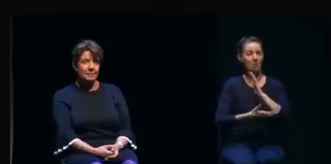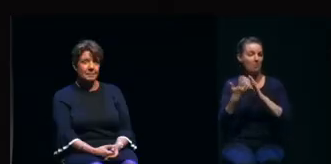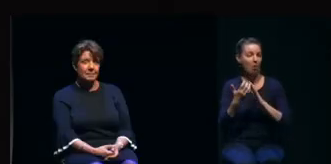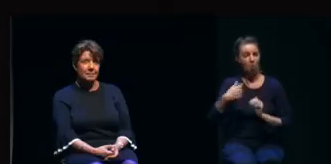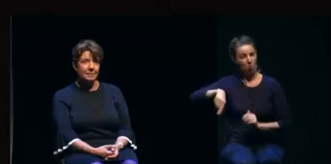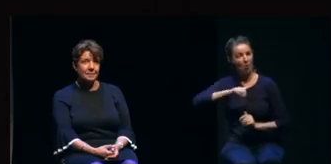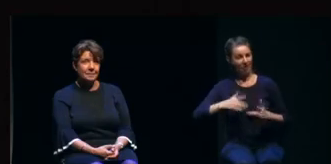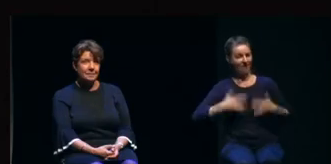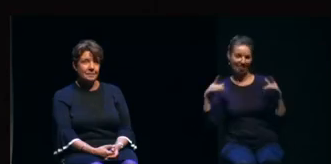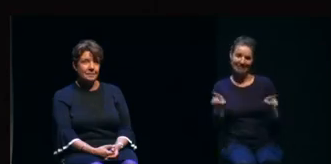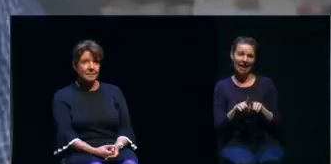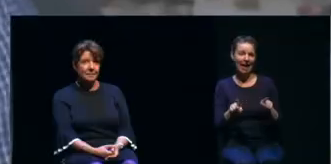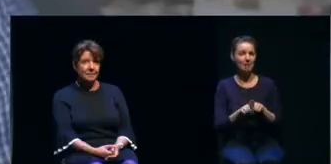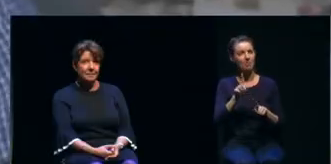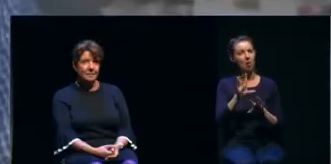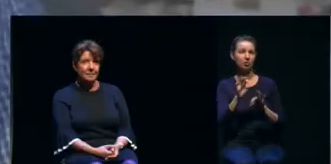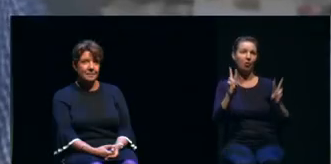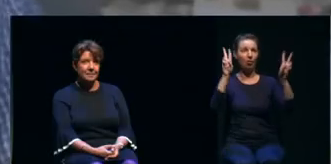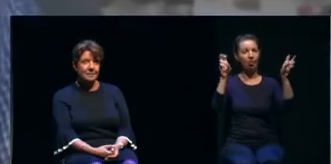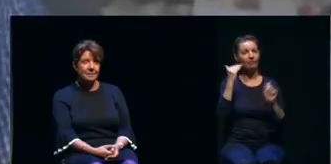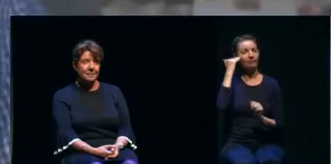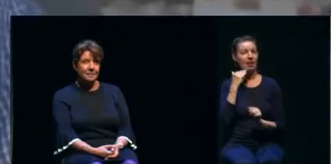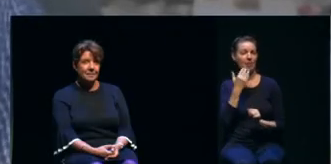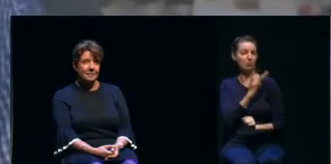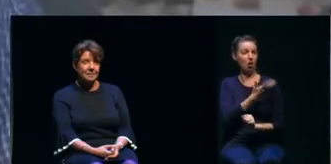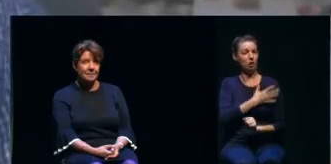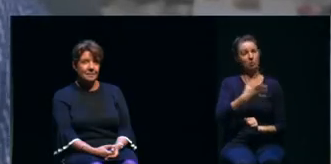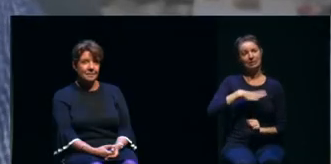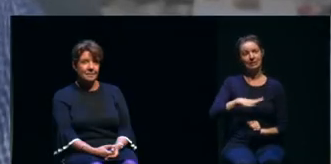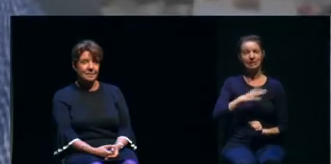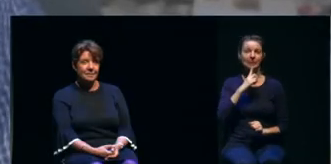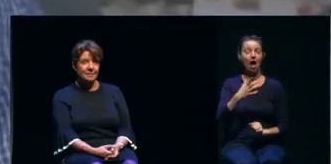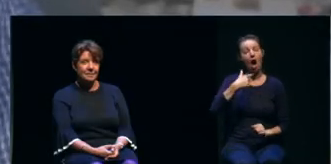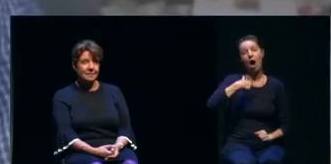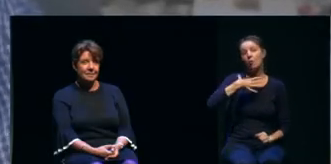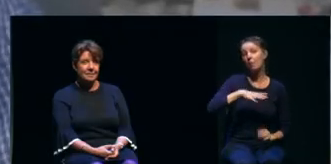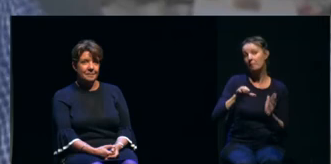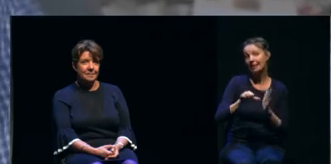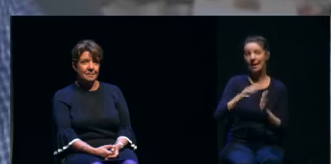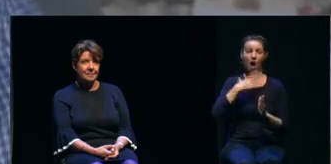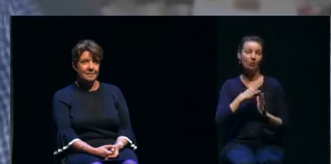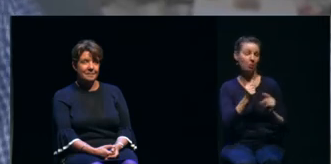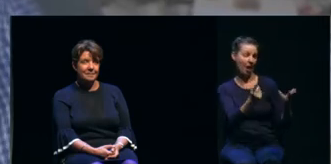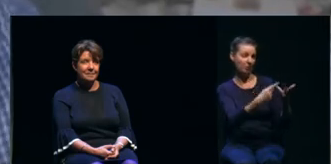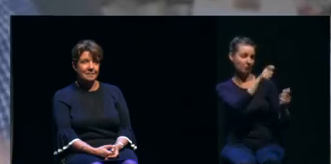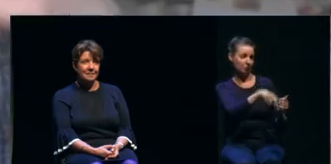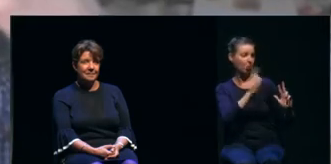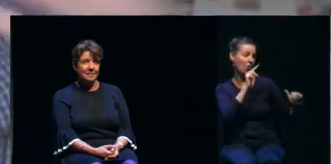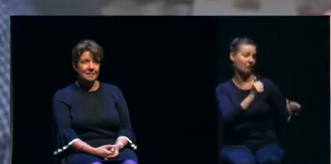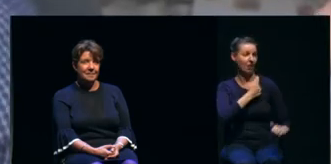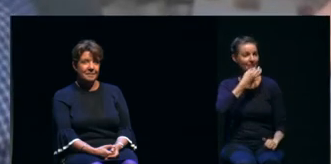thing. But we don't call it female pride. We just call it, I want money and I want someone else to look after my kids for 20 minutes while I go and watch Game of